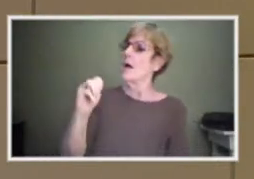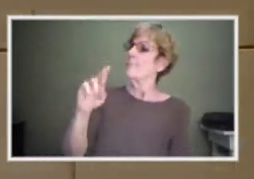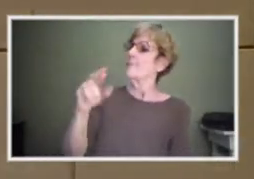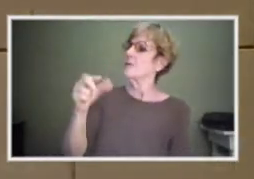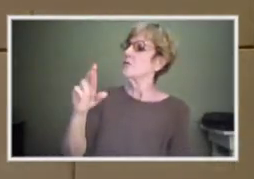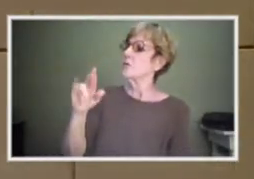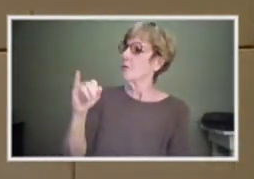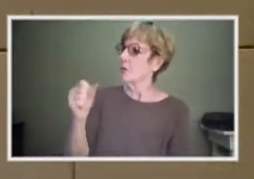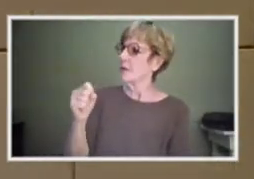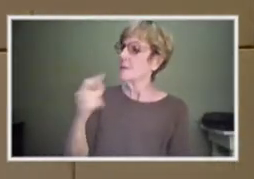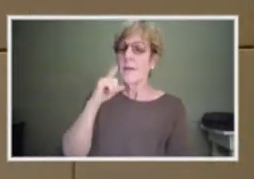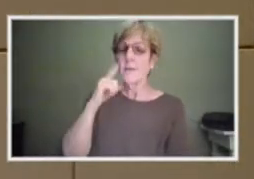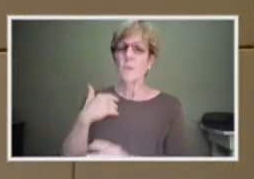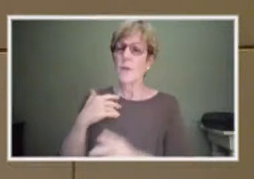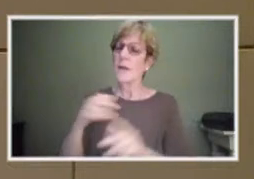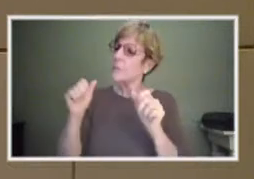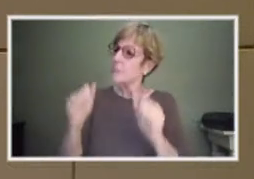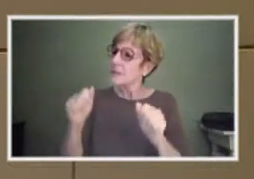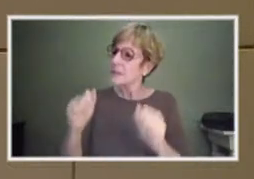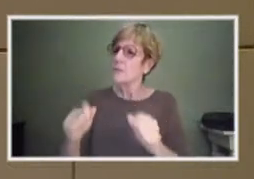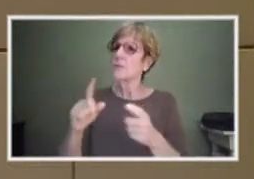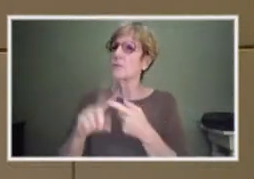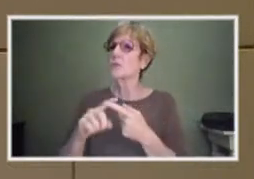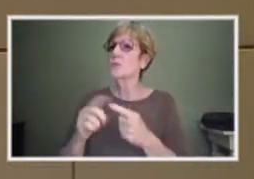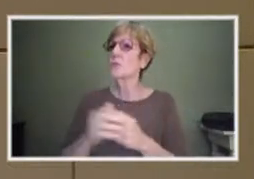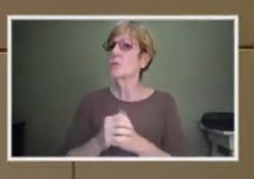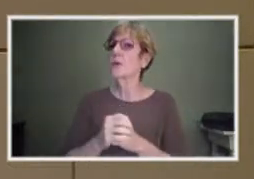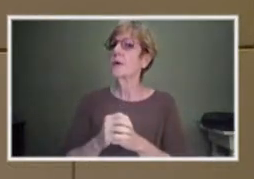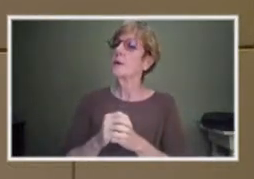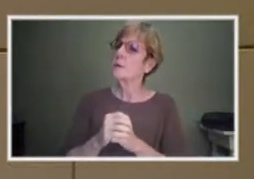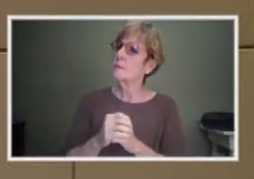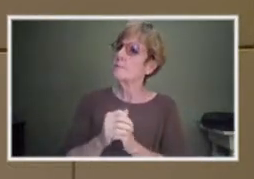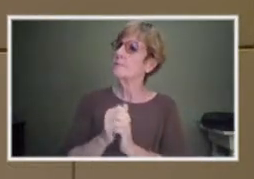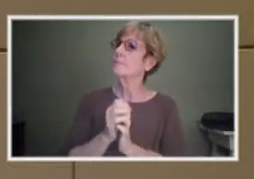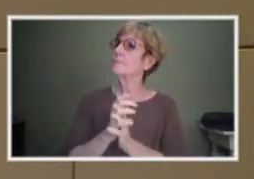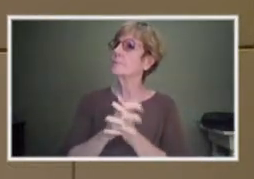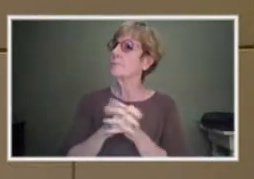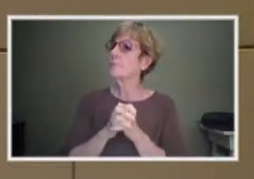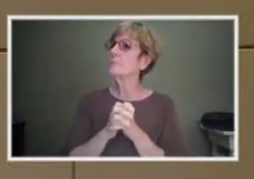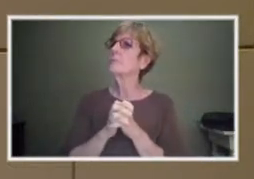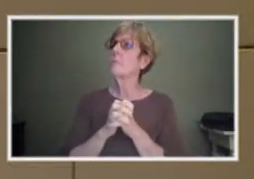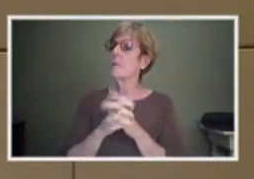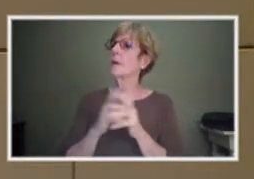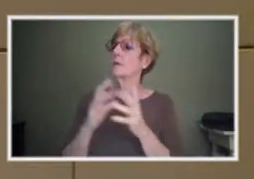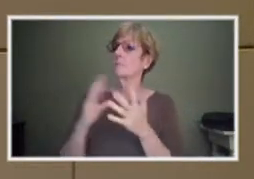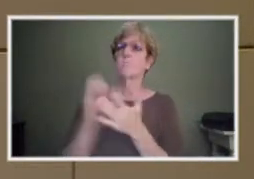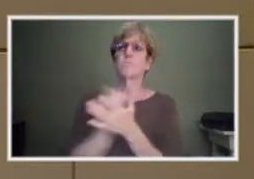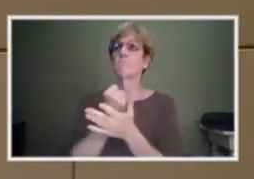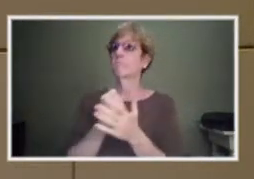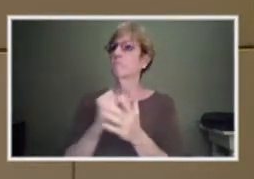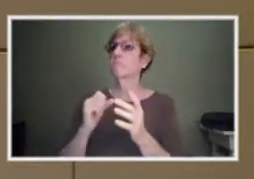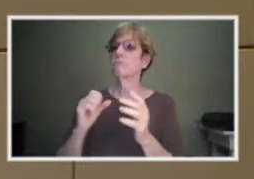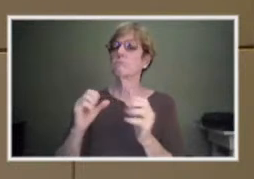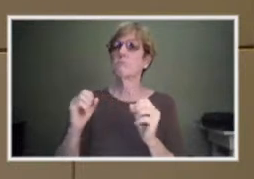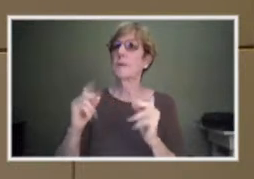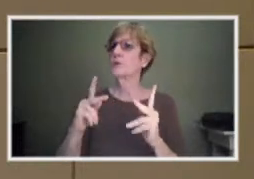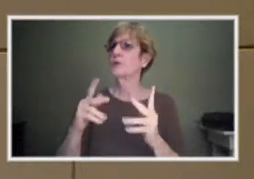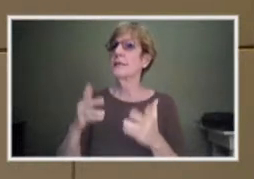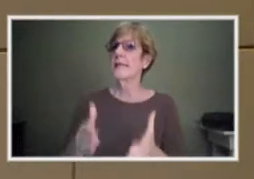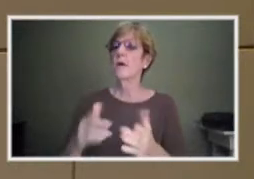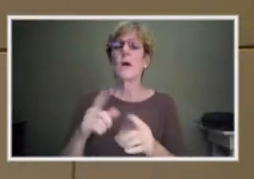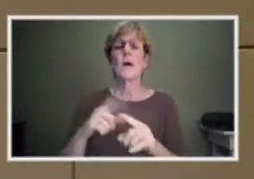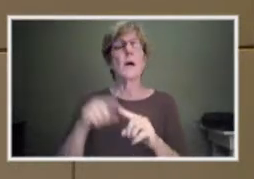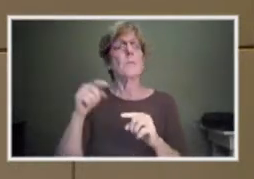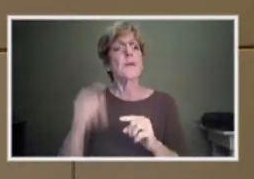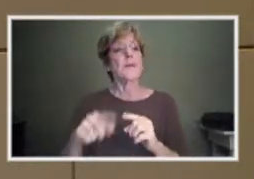the potential to refine and maybe to maximize our advantage, but this is something we're